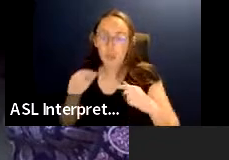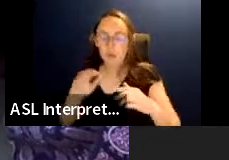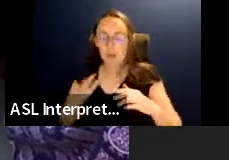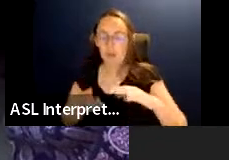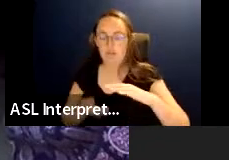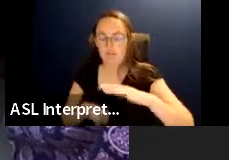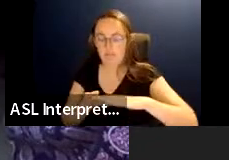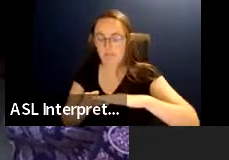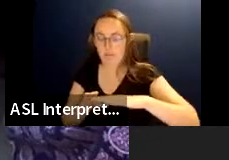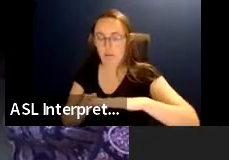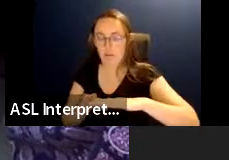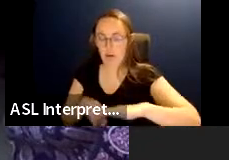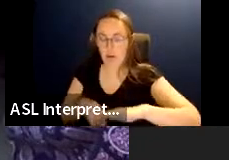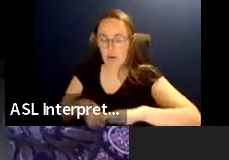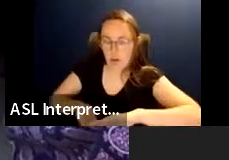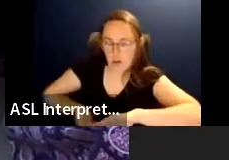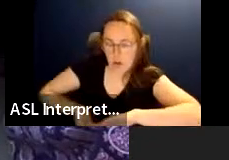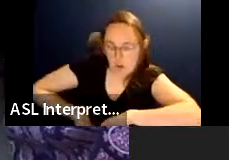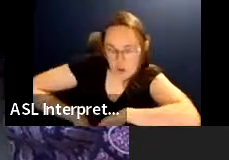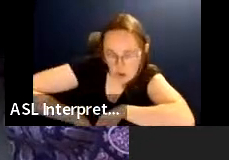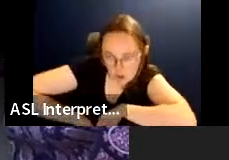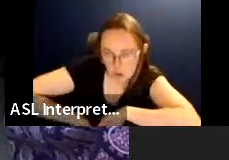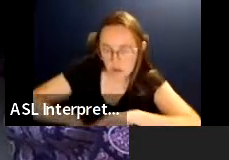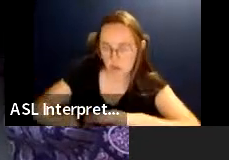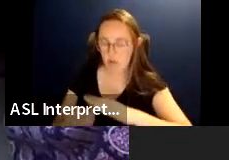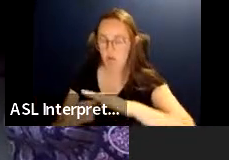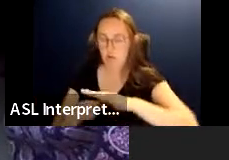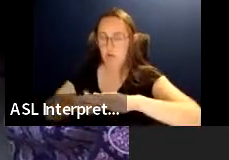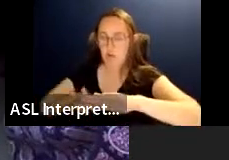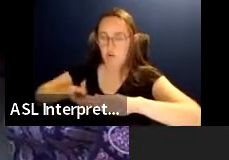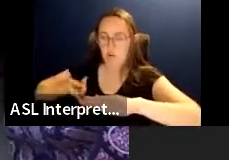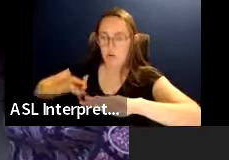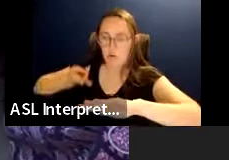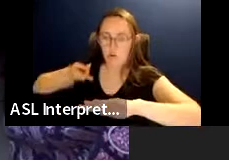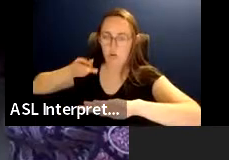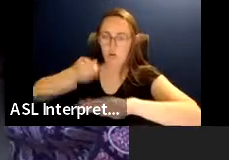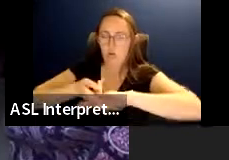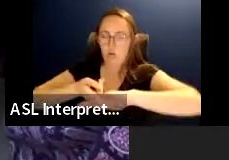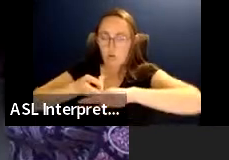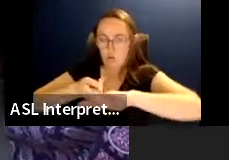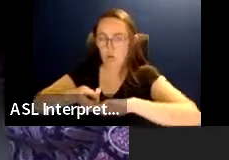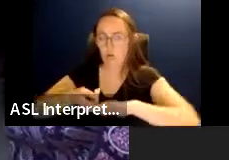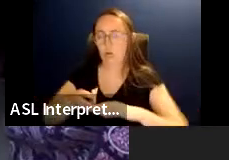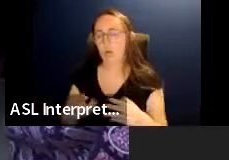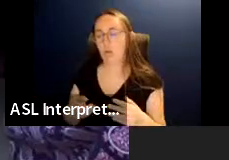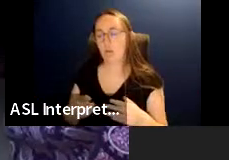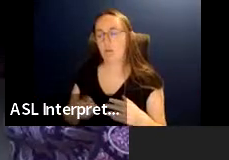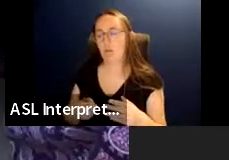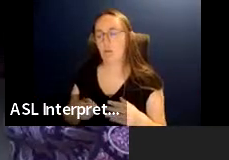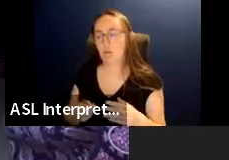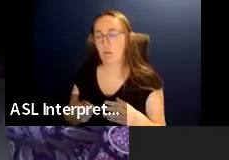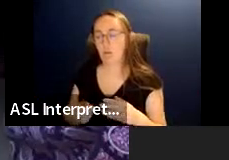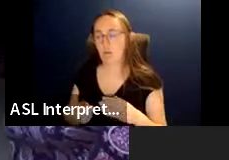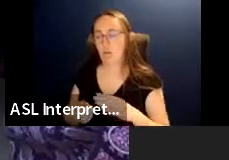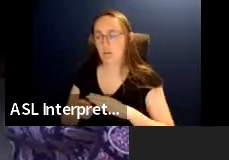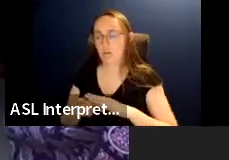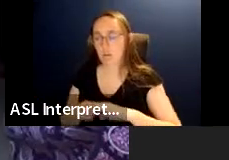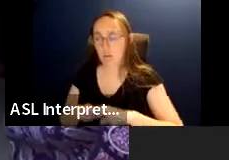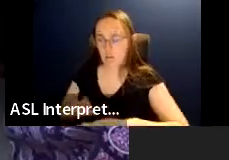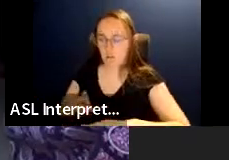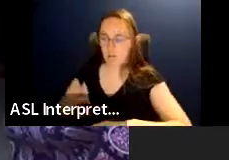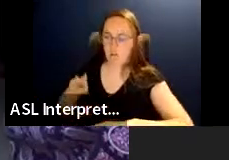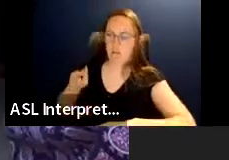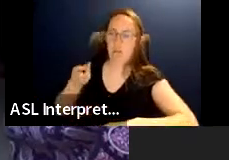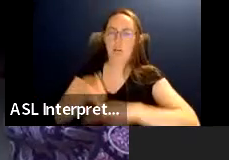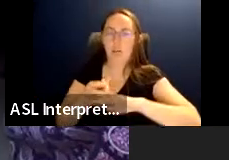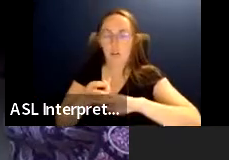around the double-sided tan loop material. So I'm stretching, wrapping it around, and I'm creating a pocket